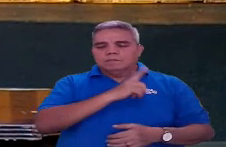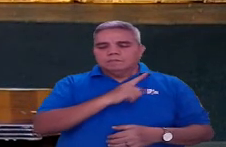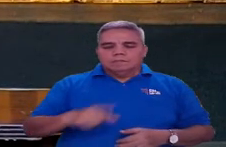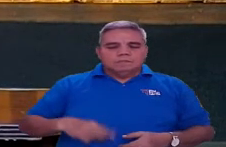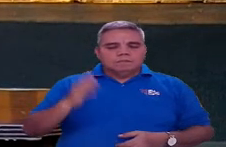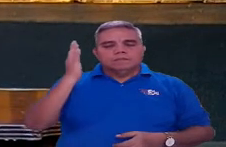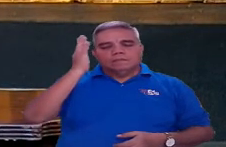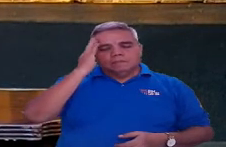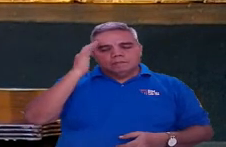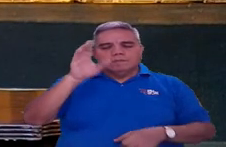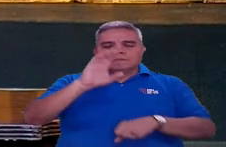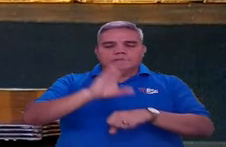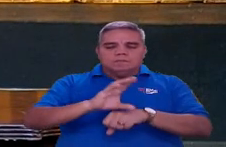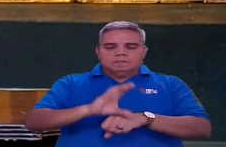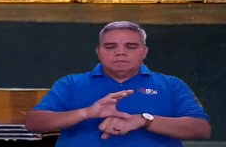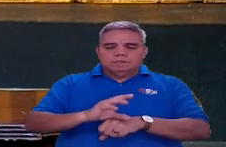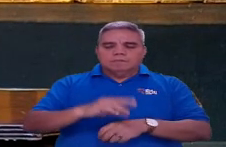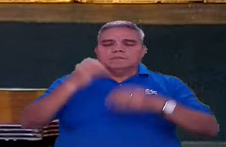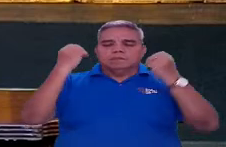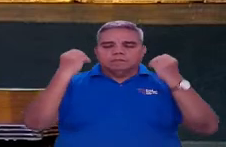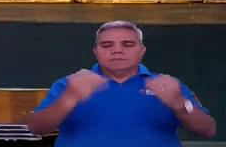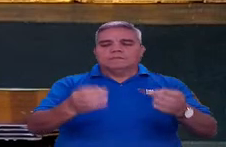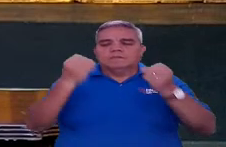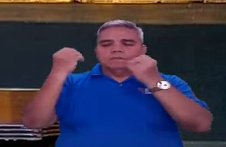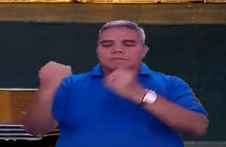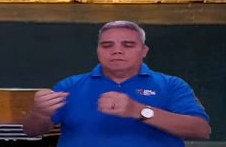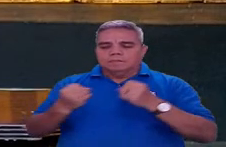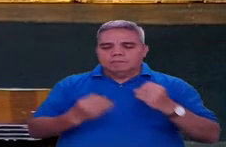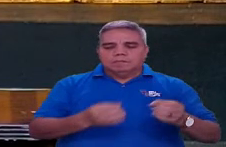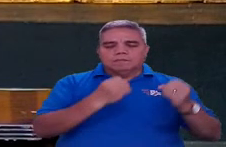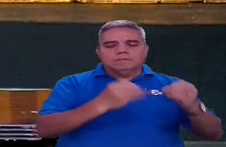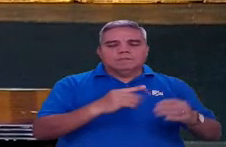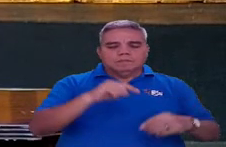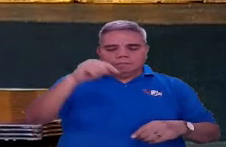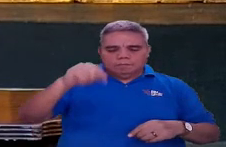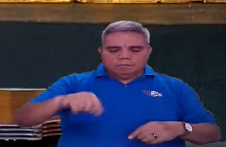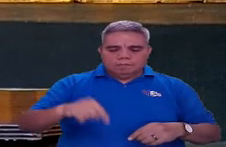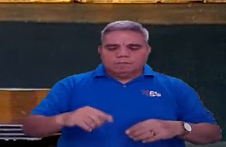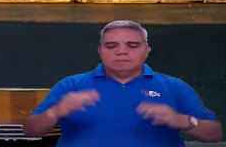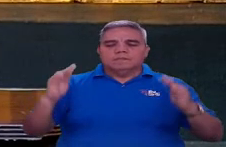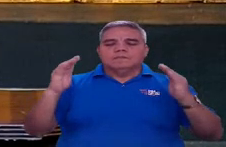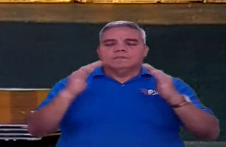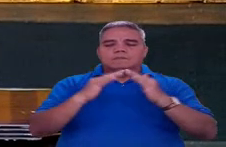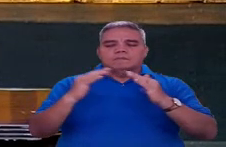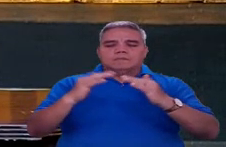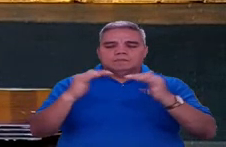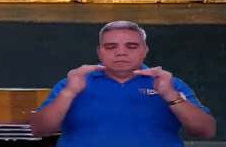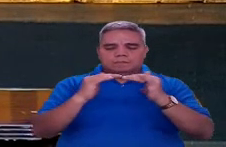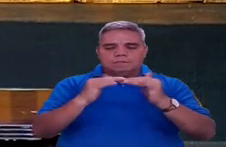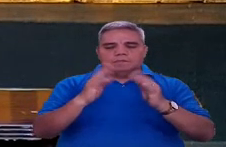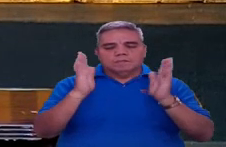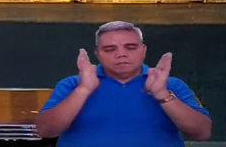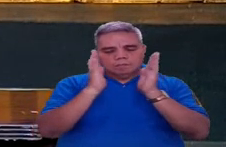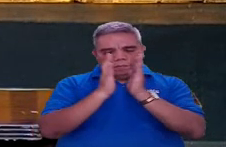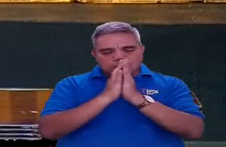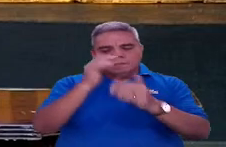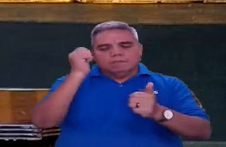I know that this church had invested millions on this conference. And Lord God, I pray